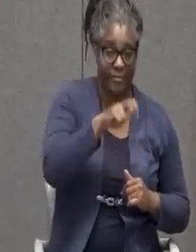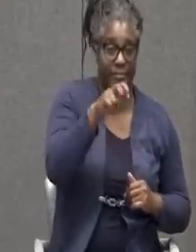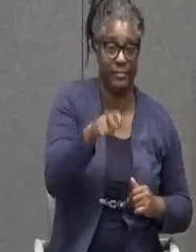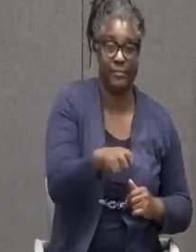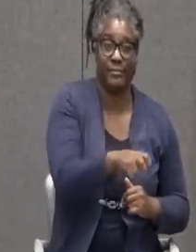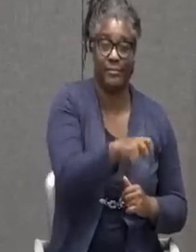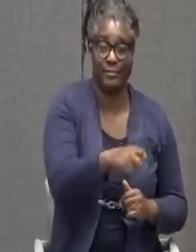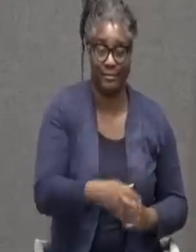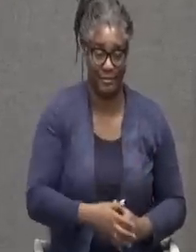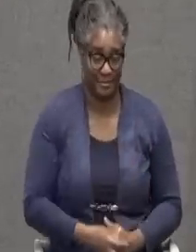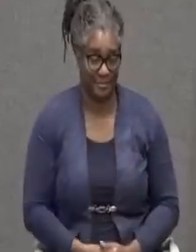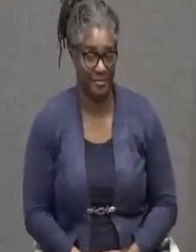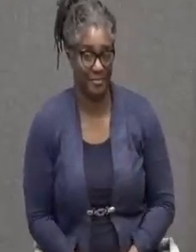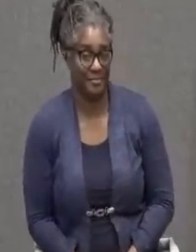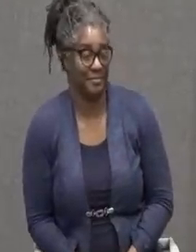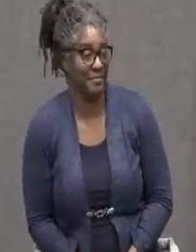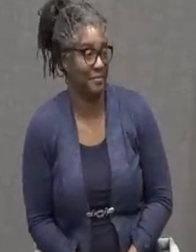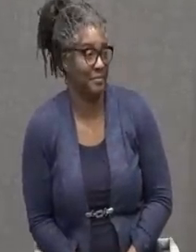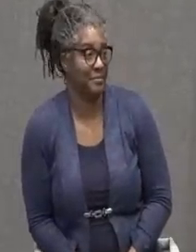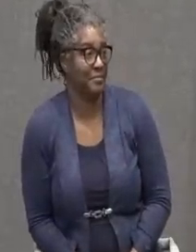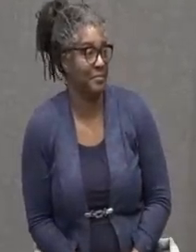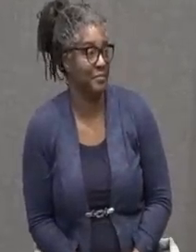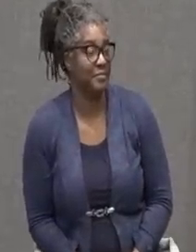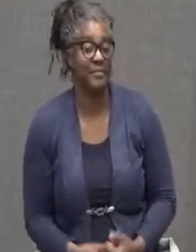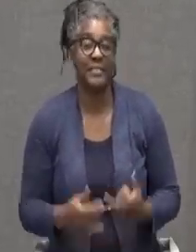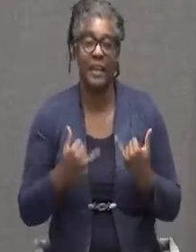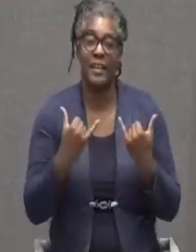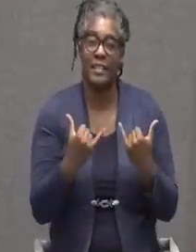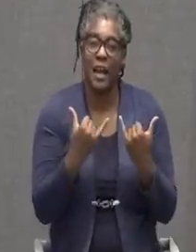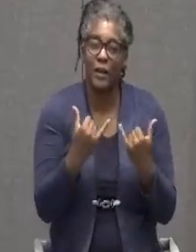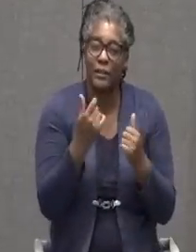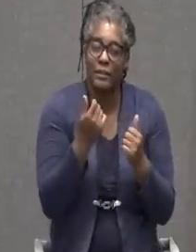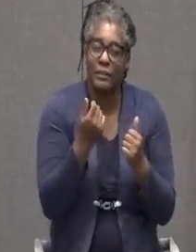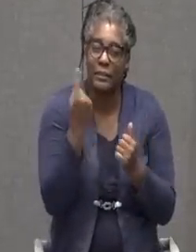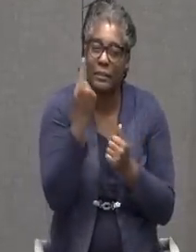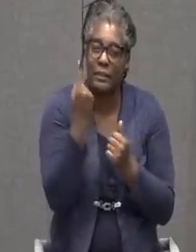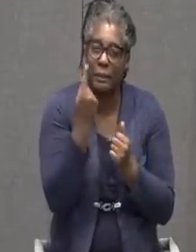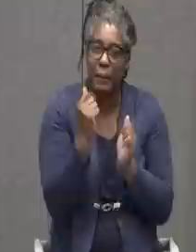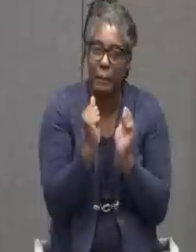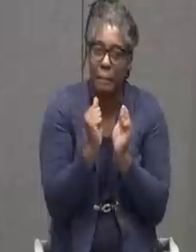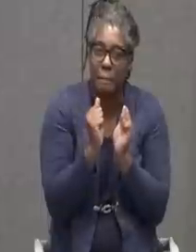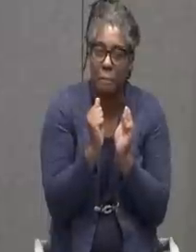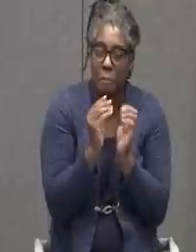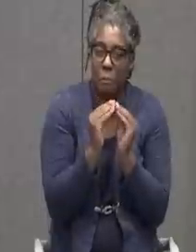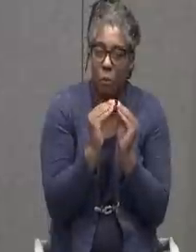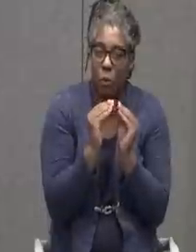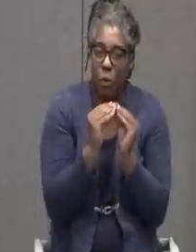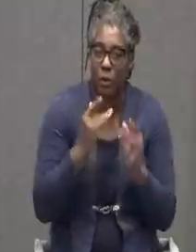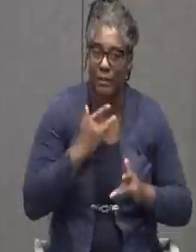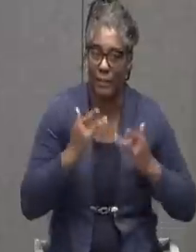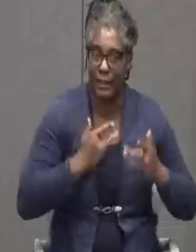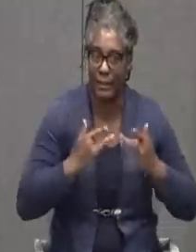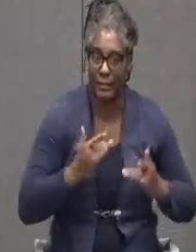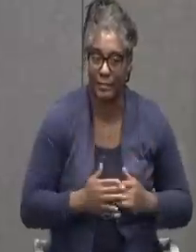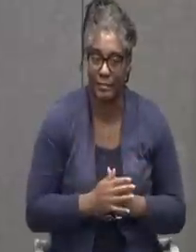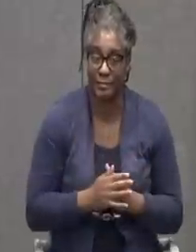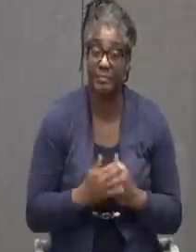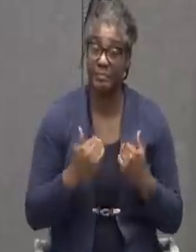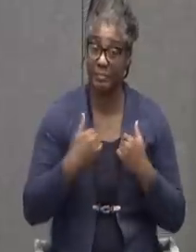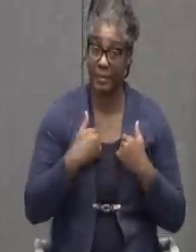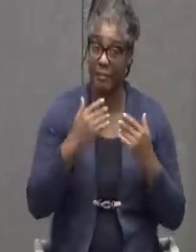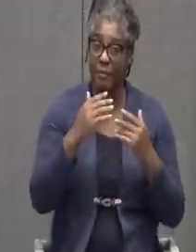All right, let's do something adventurous. So I have these plates here.